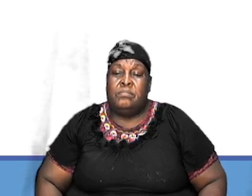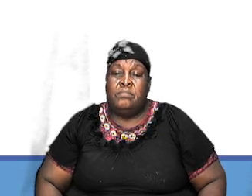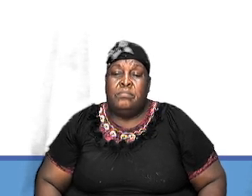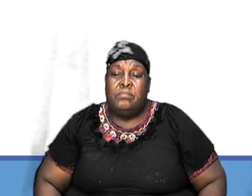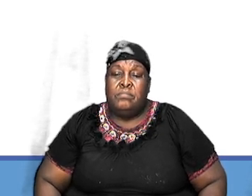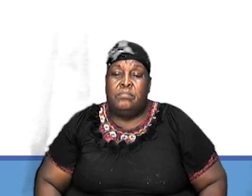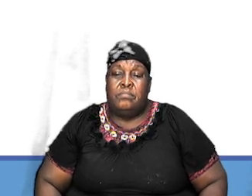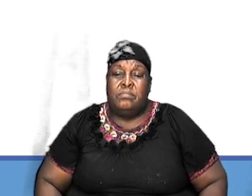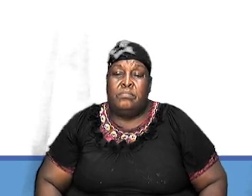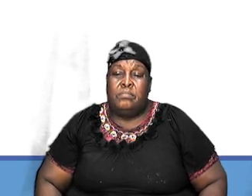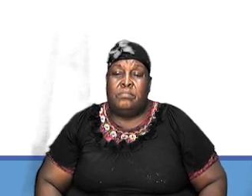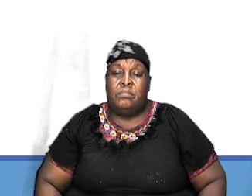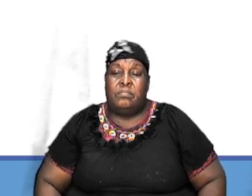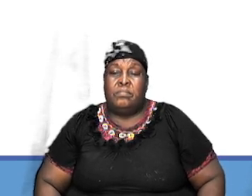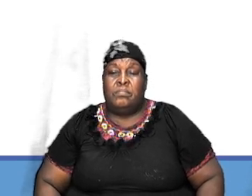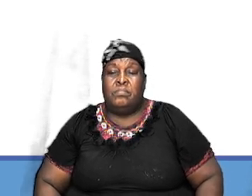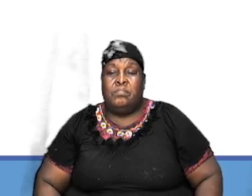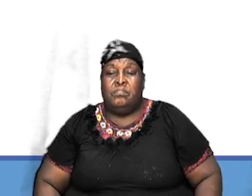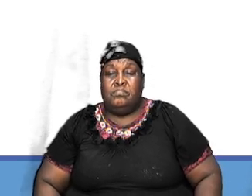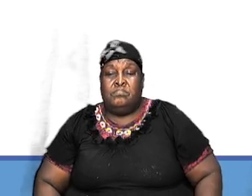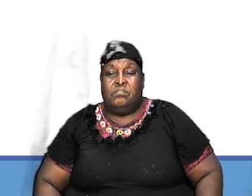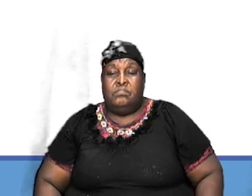them.